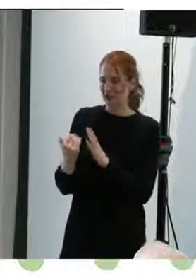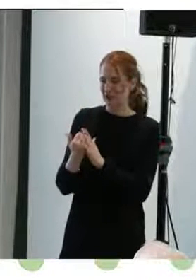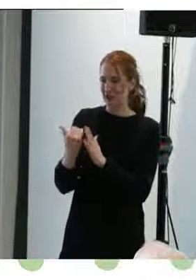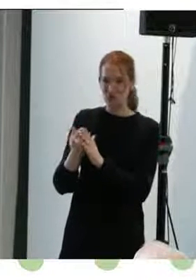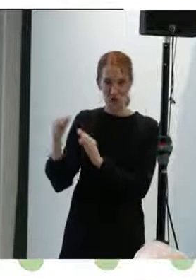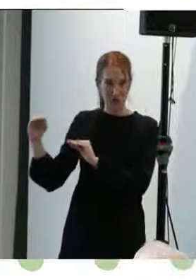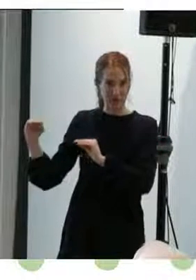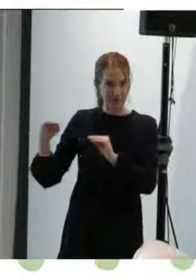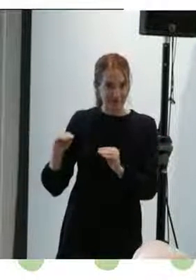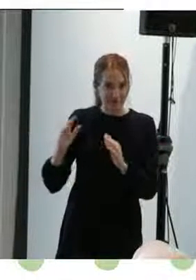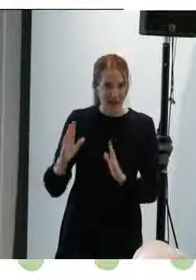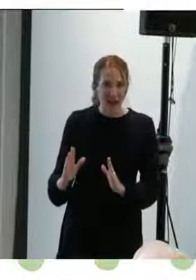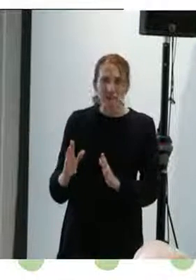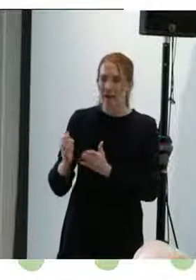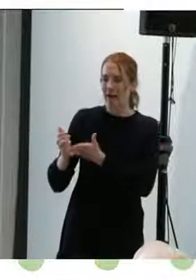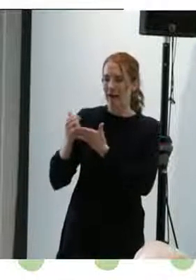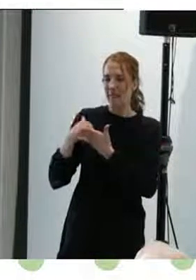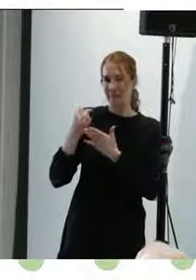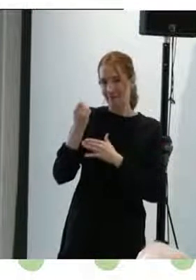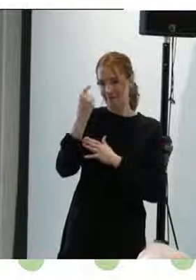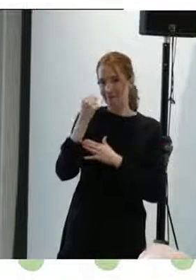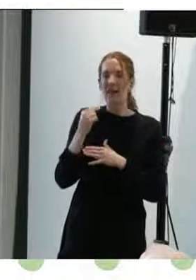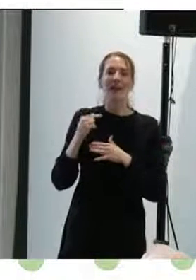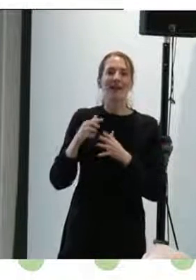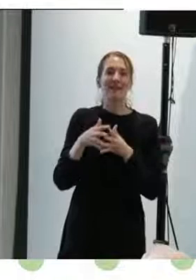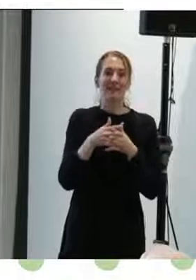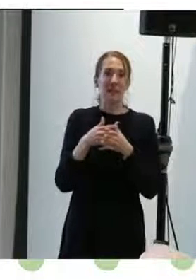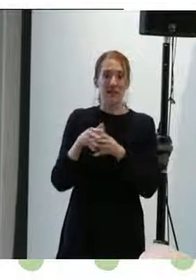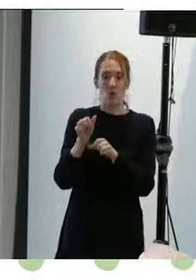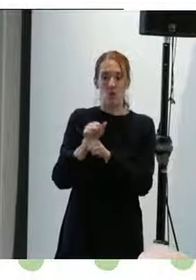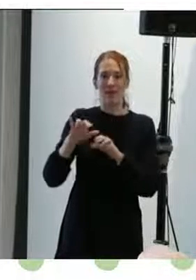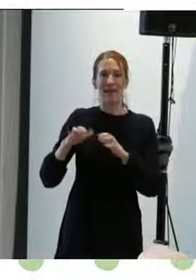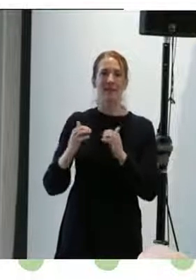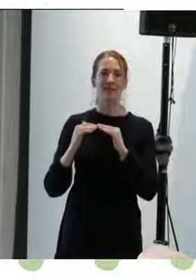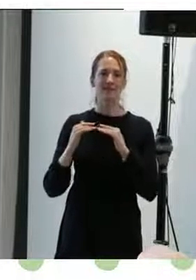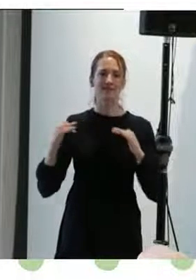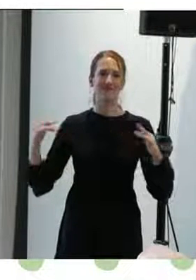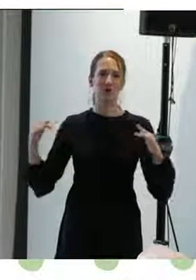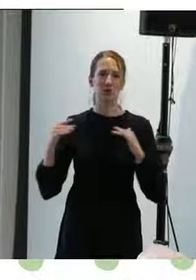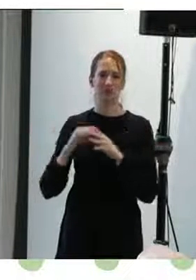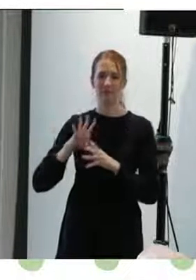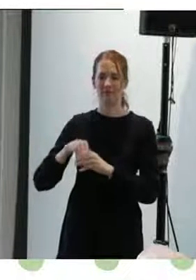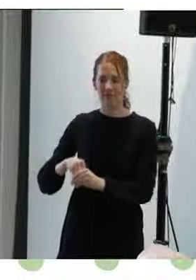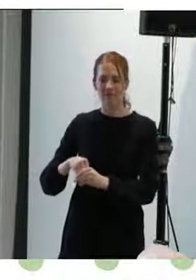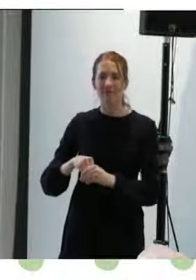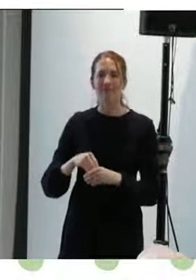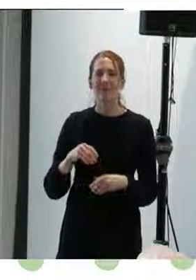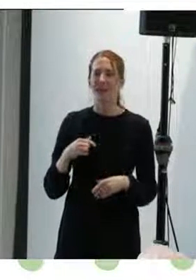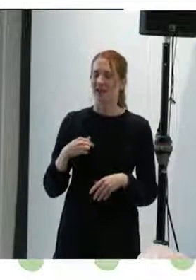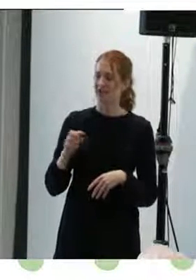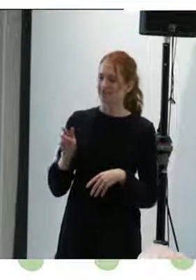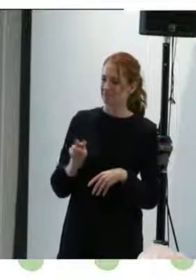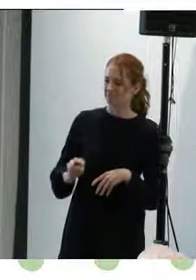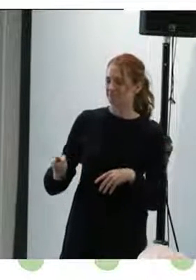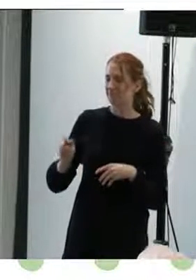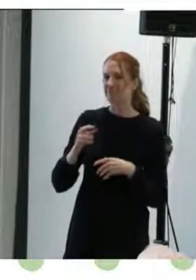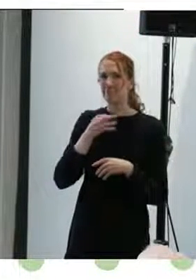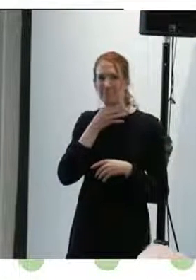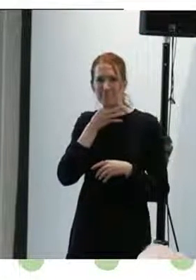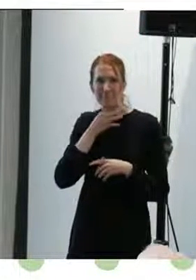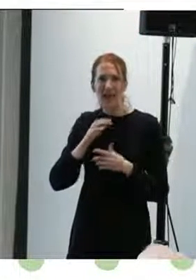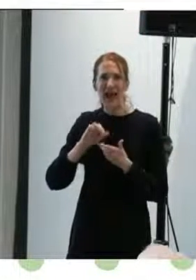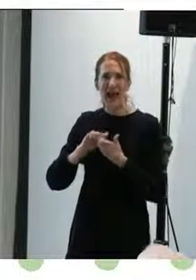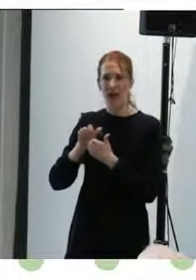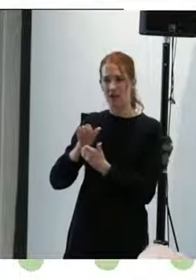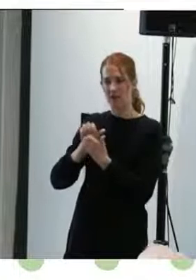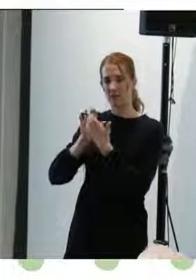to understand diversity within the American working class. And I also wanted to understand how these newcomers confronted stigma